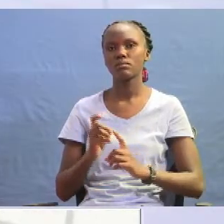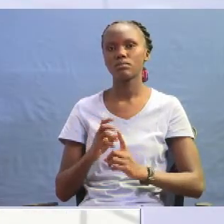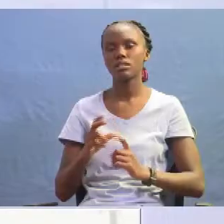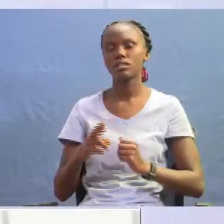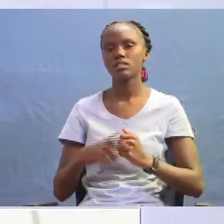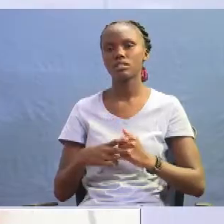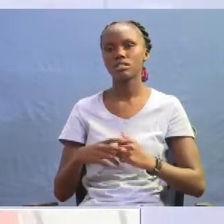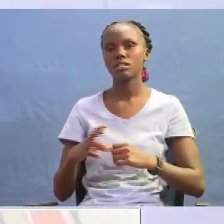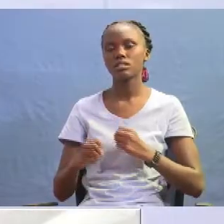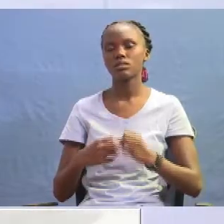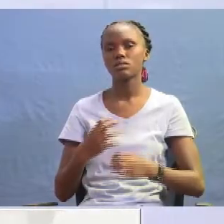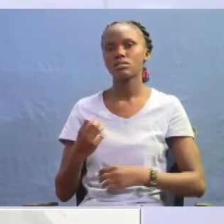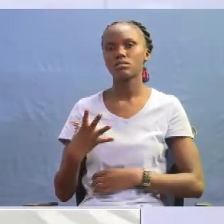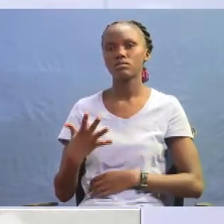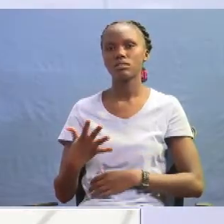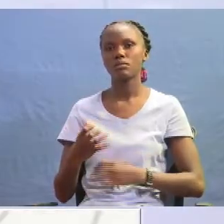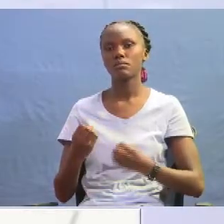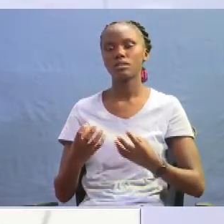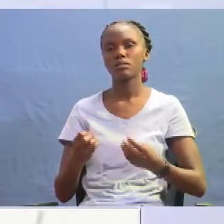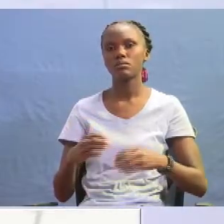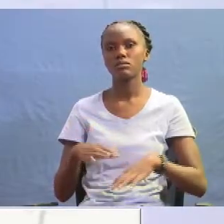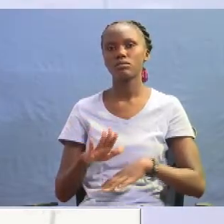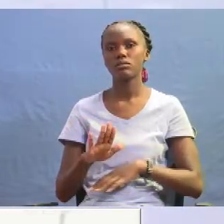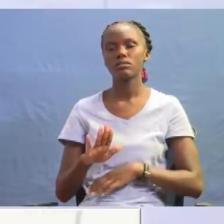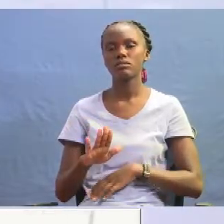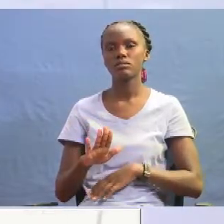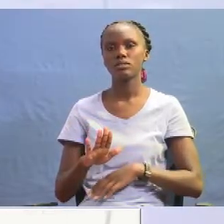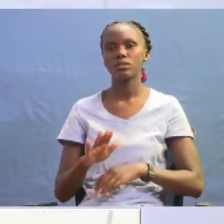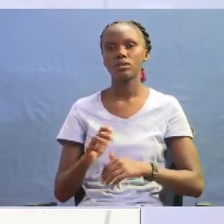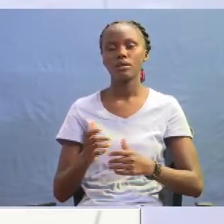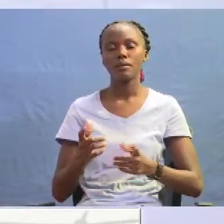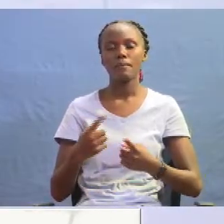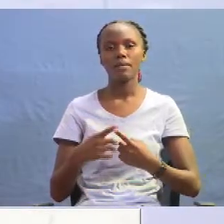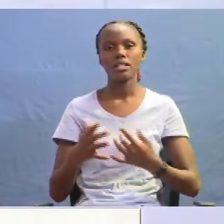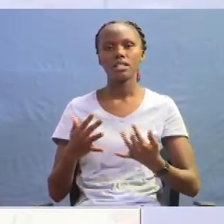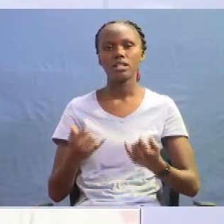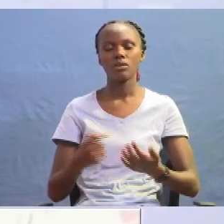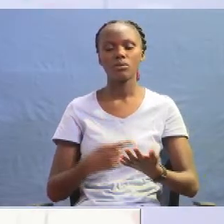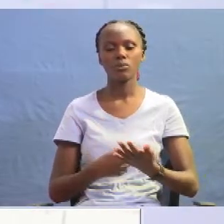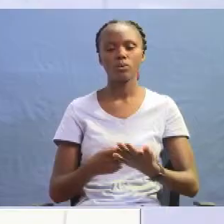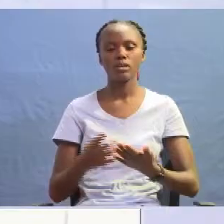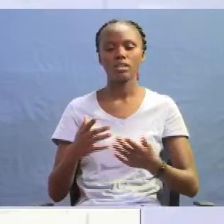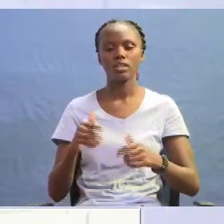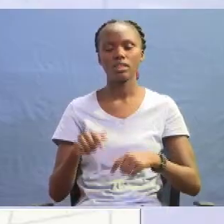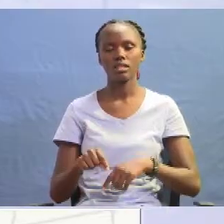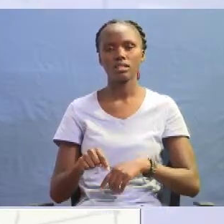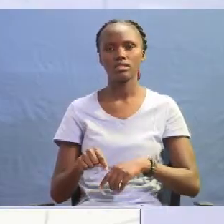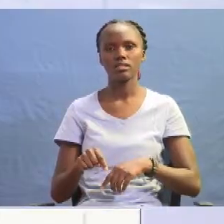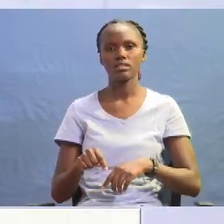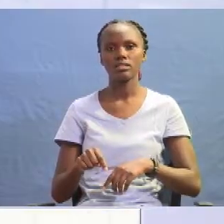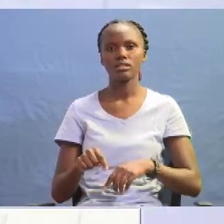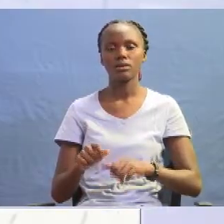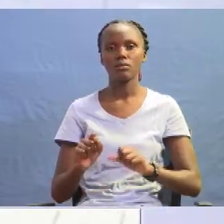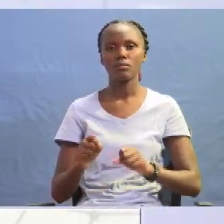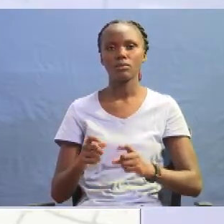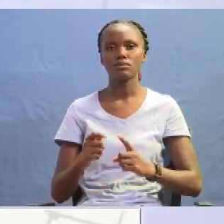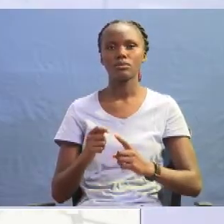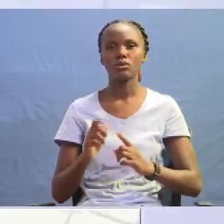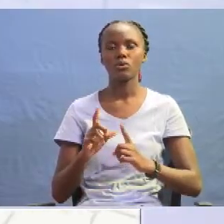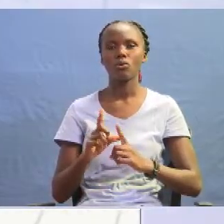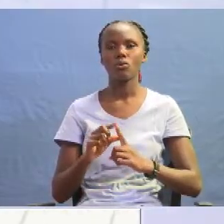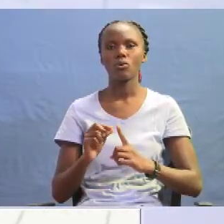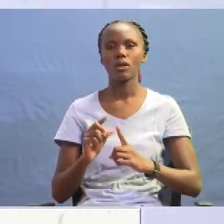year 2025. Indeed, we have much and more lined up for you. But in this particular week, we have heard about the